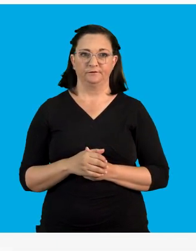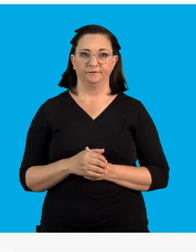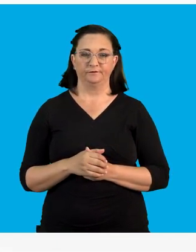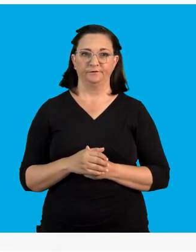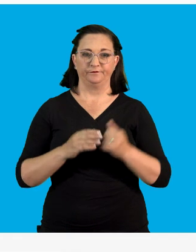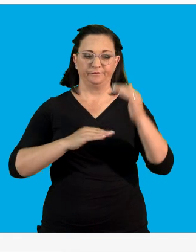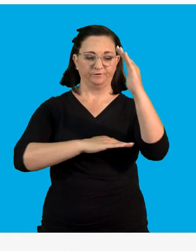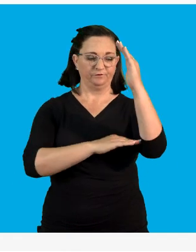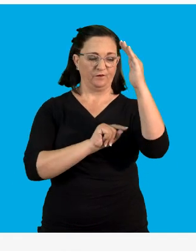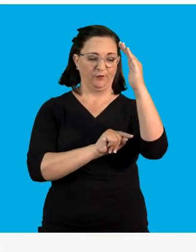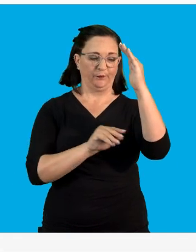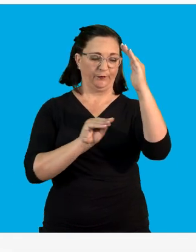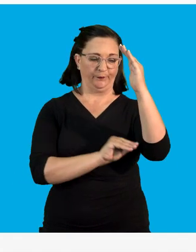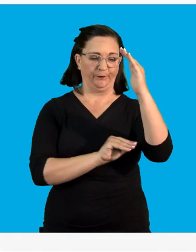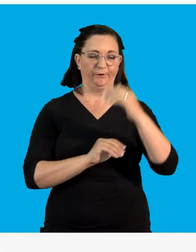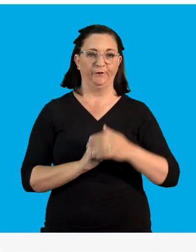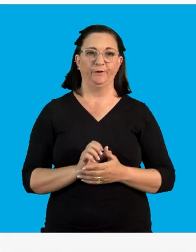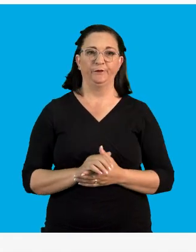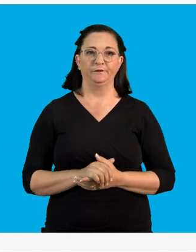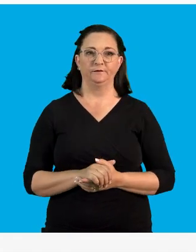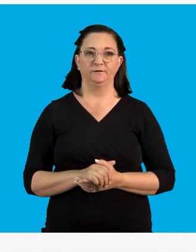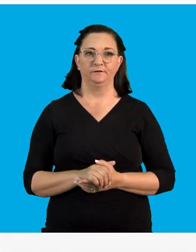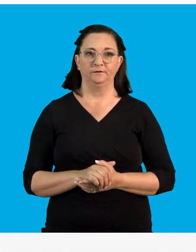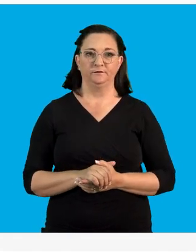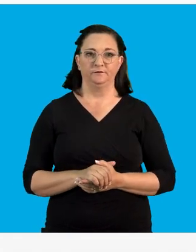and move it over to the bottom.